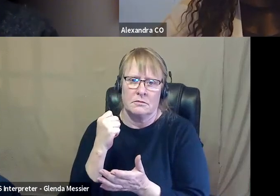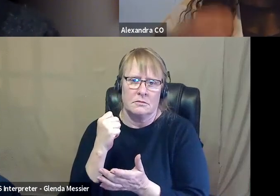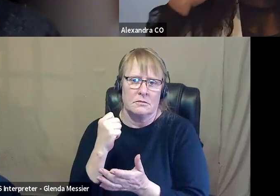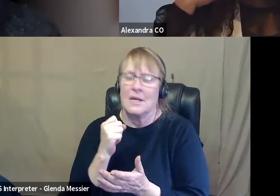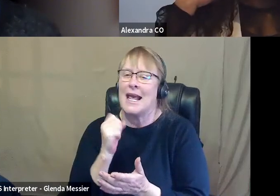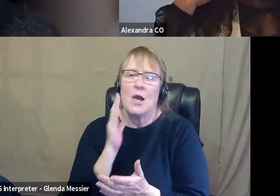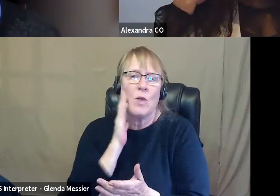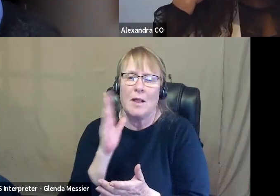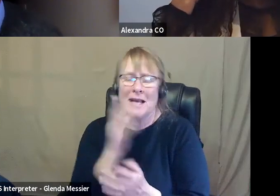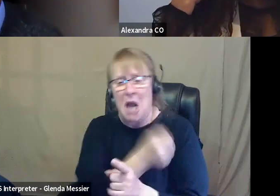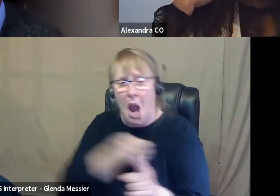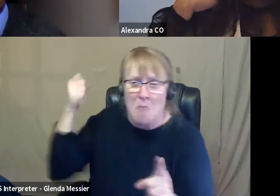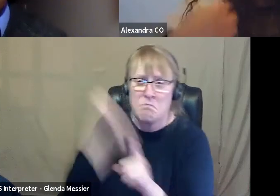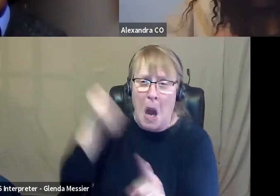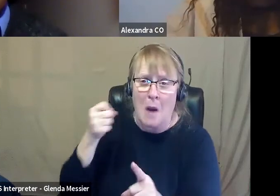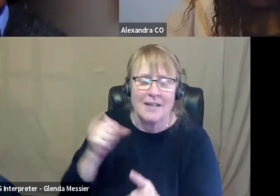This is not something that's subtle.